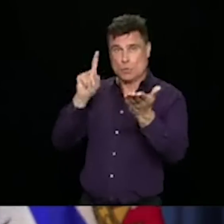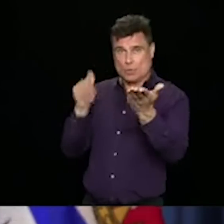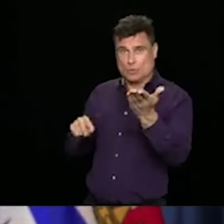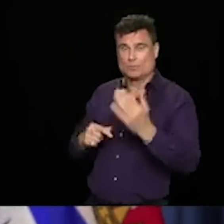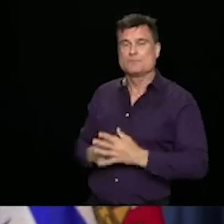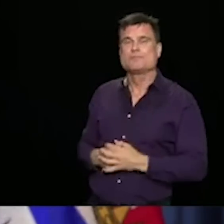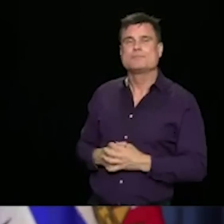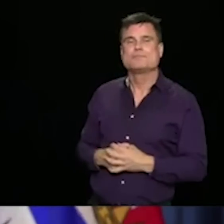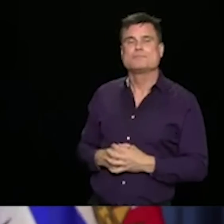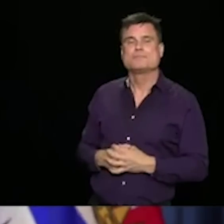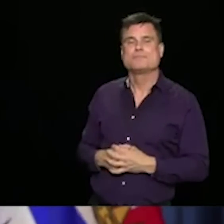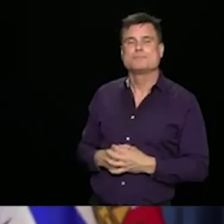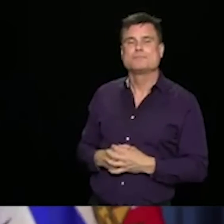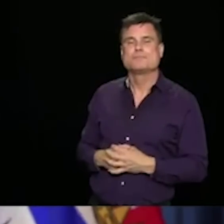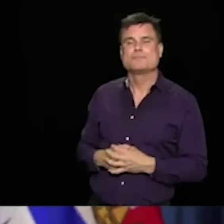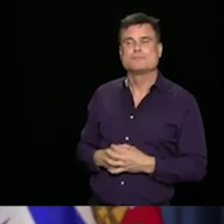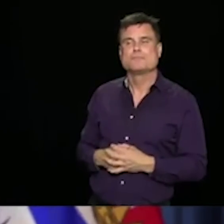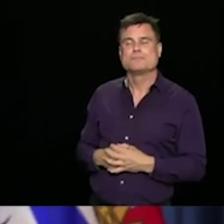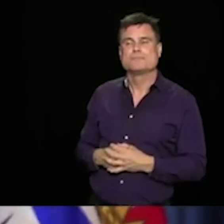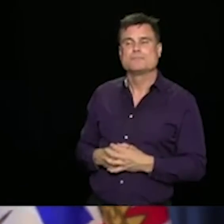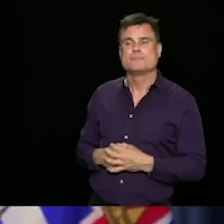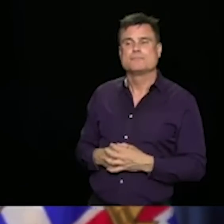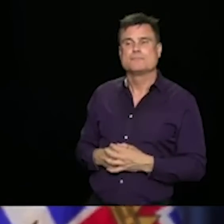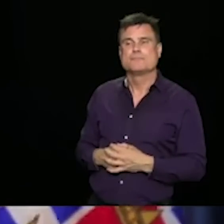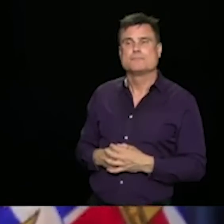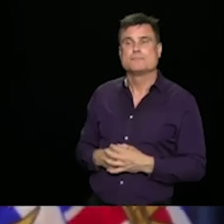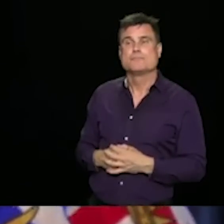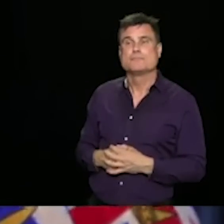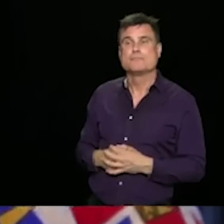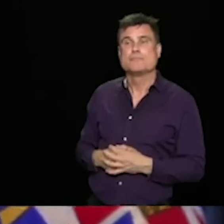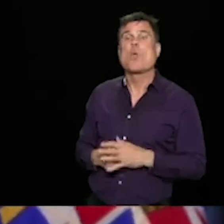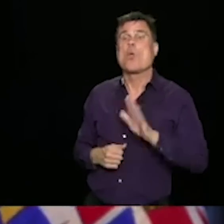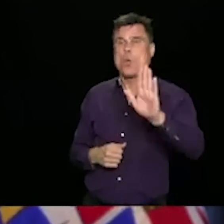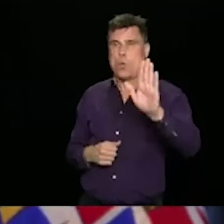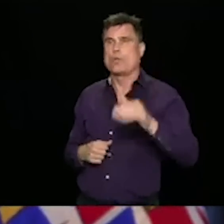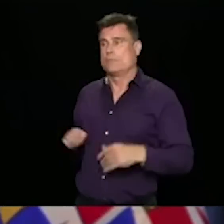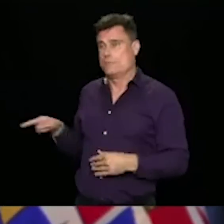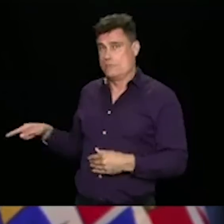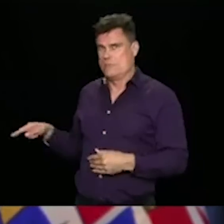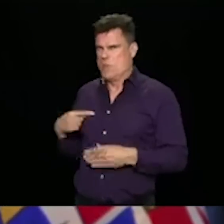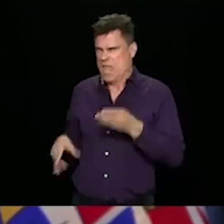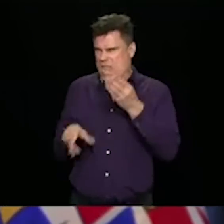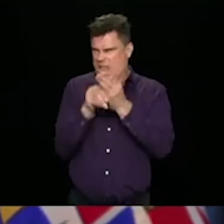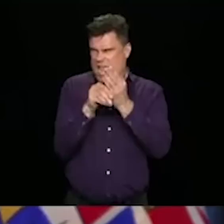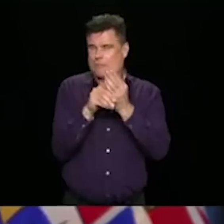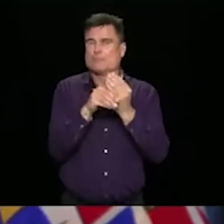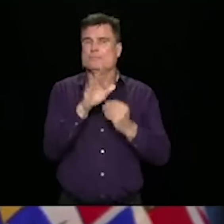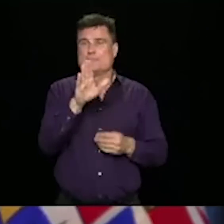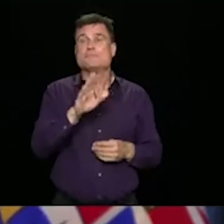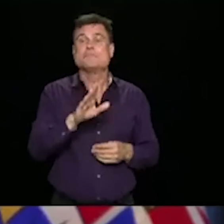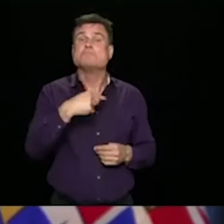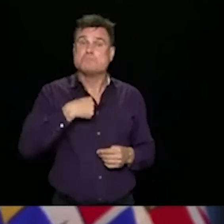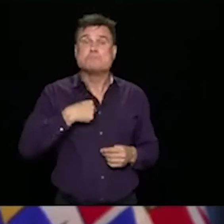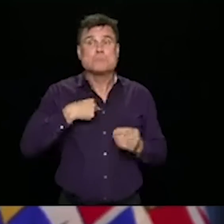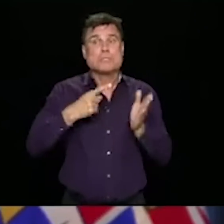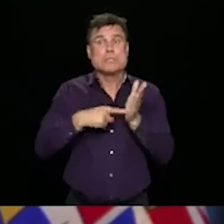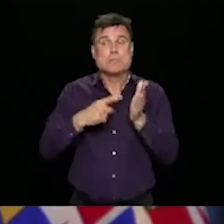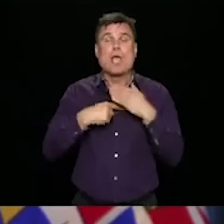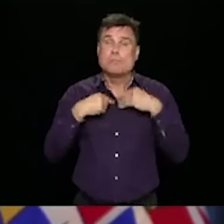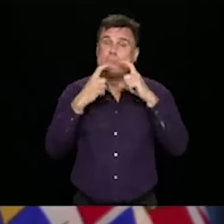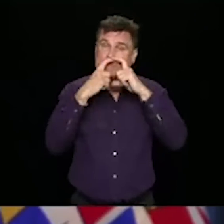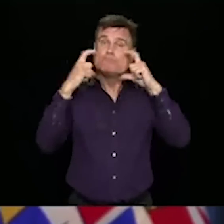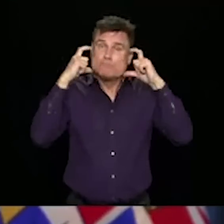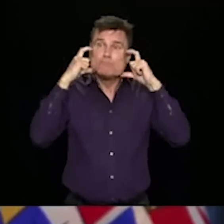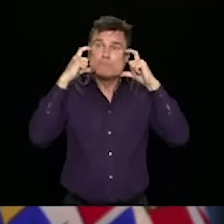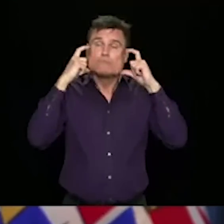Sandy Hall, CFX 107. Oh, sorry. I've been wearing my non-medical mask in certain occasions, and there's a small grocery store